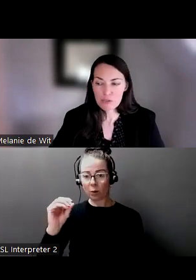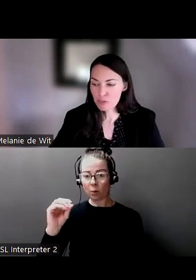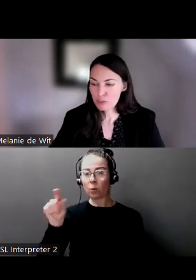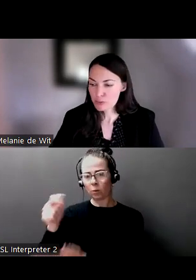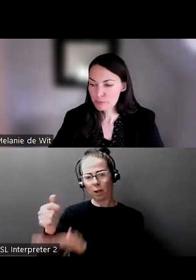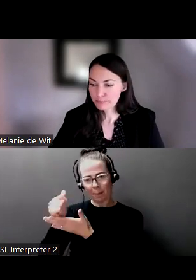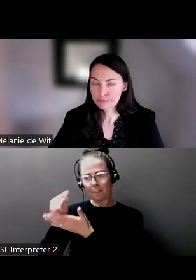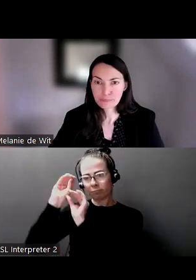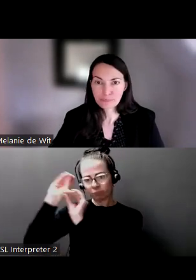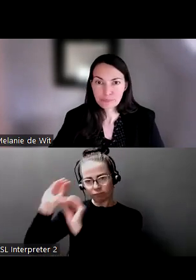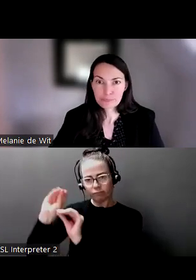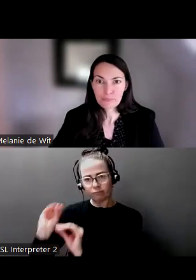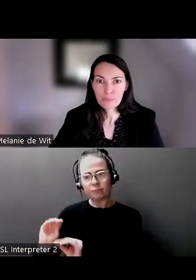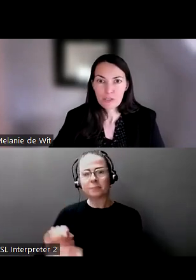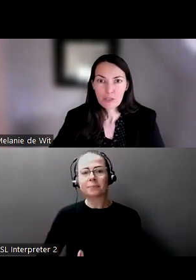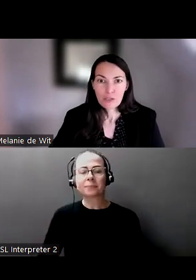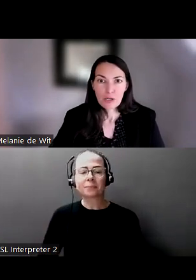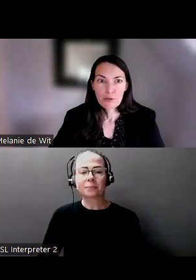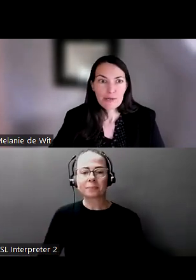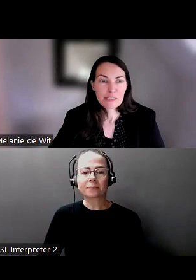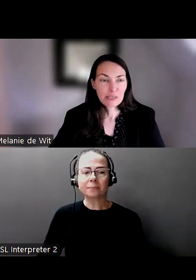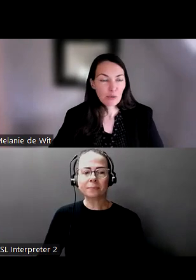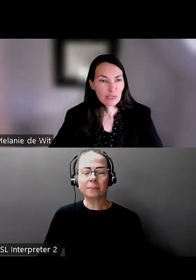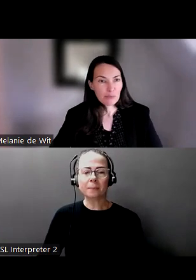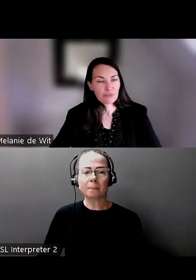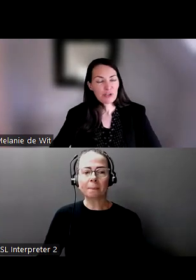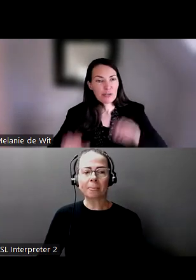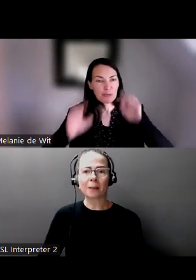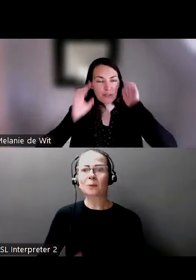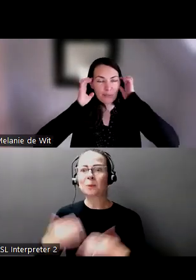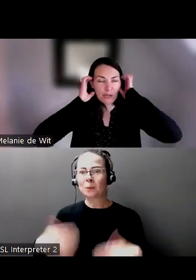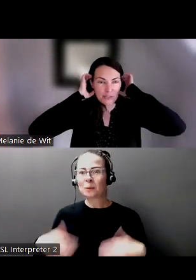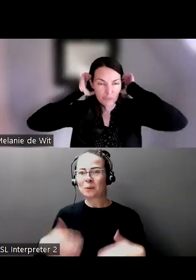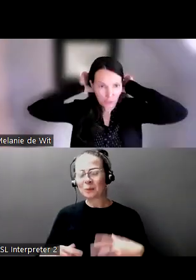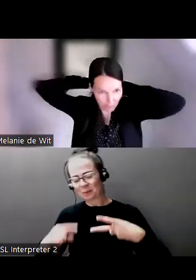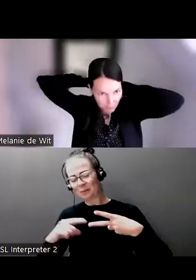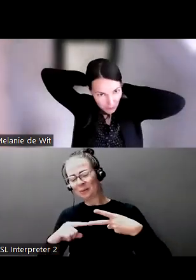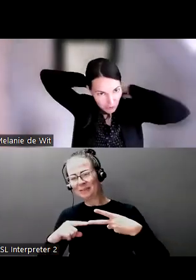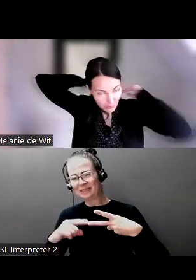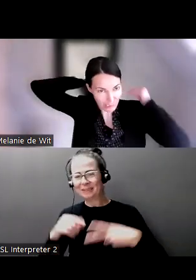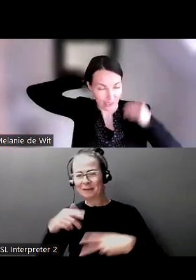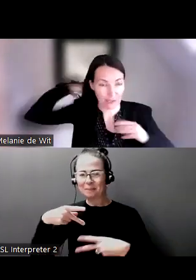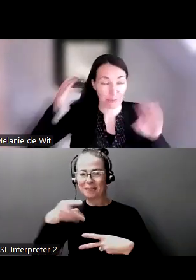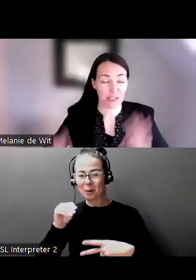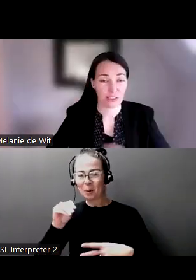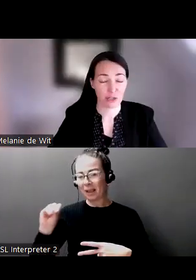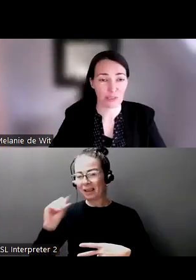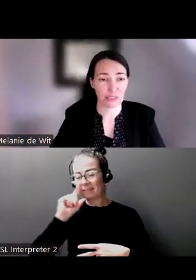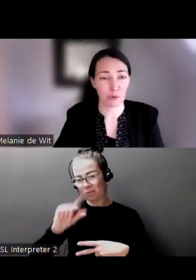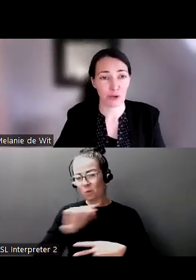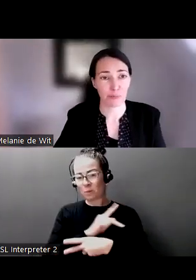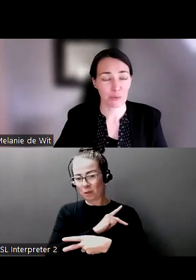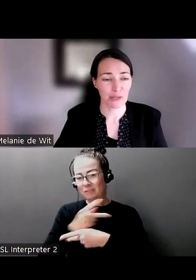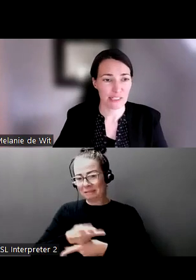you can also use. All right, we spent quite a bit of time on the powers of attorney for personal care, which I think are